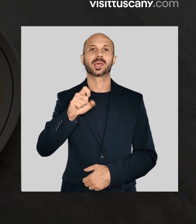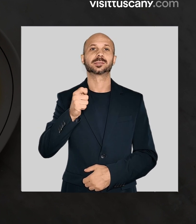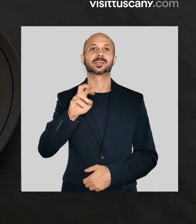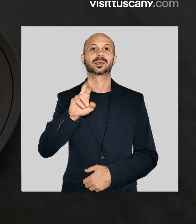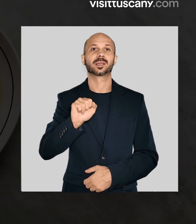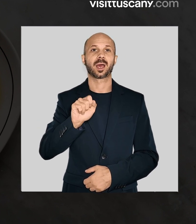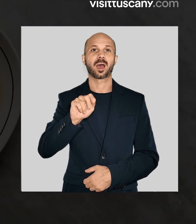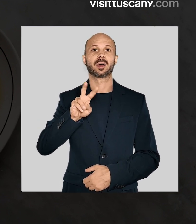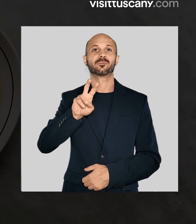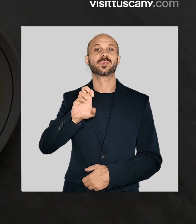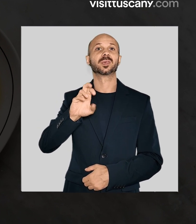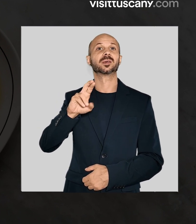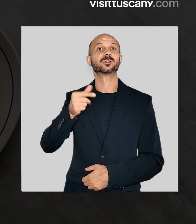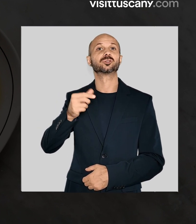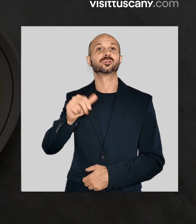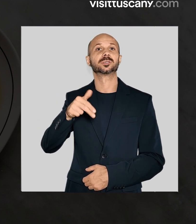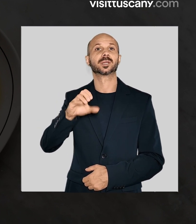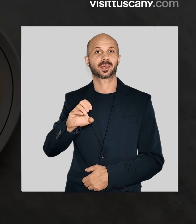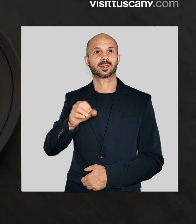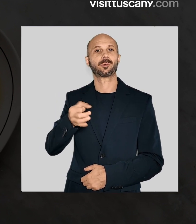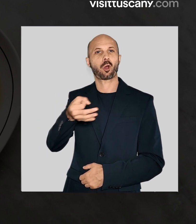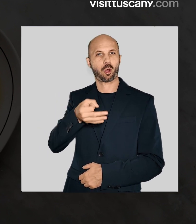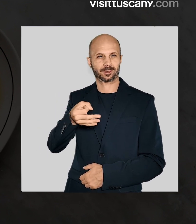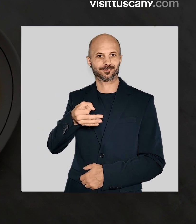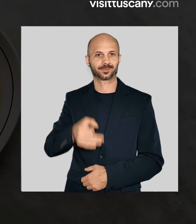half a glass of extra virgin olive oil,